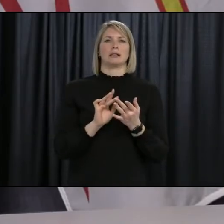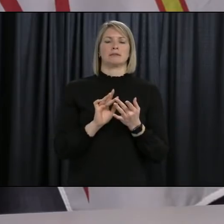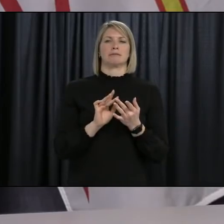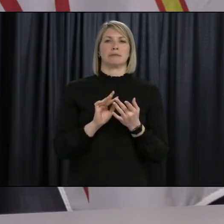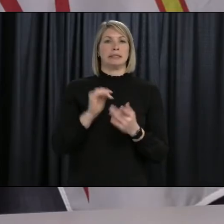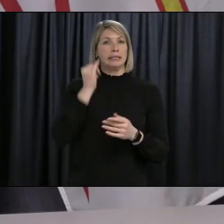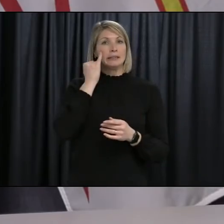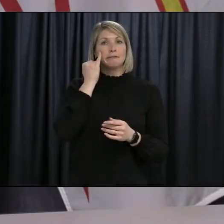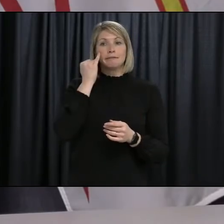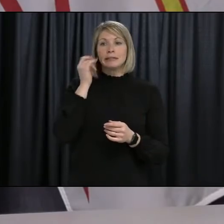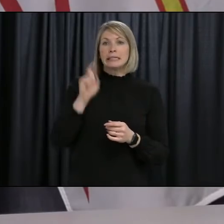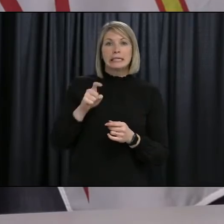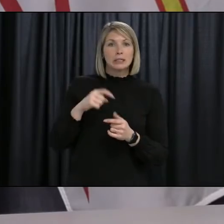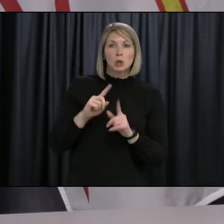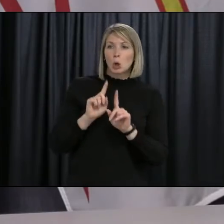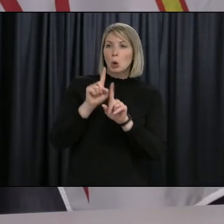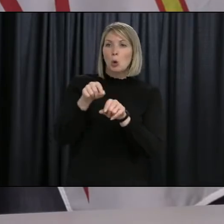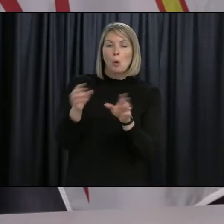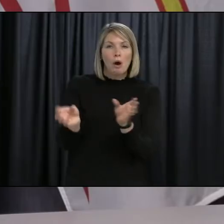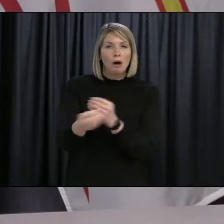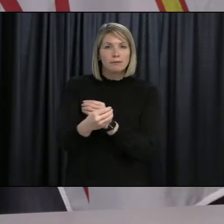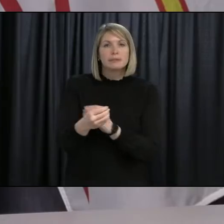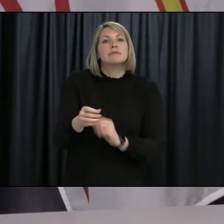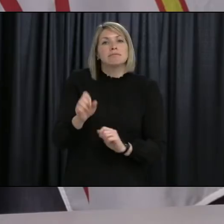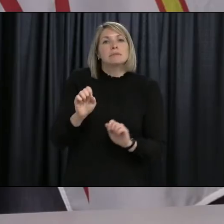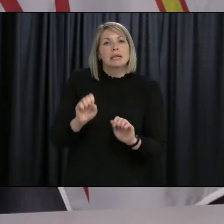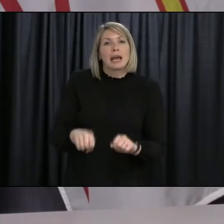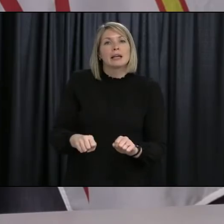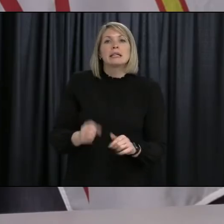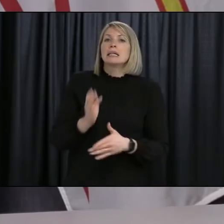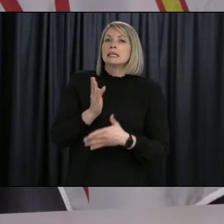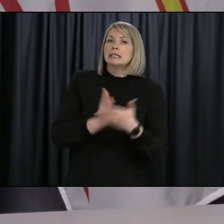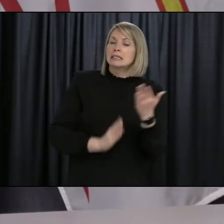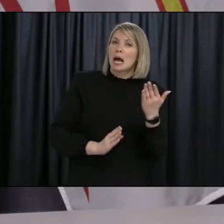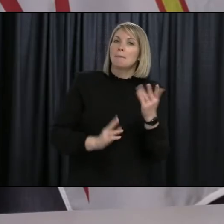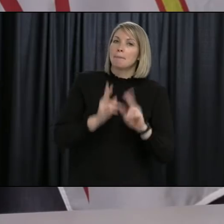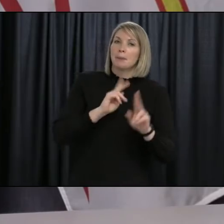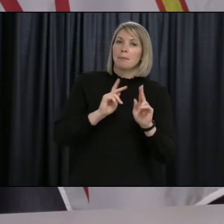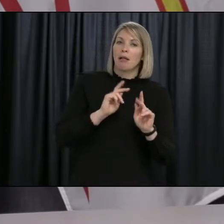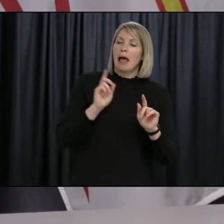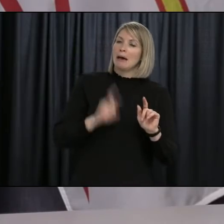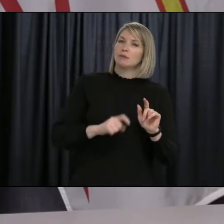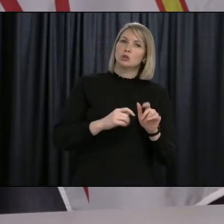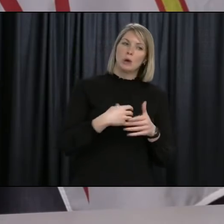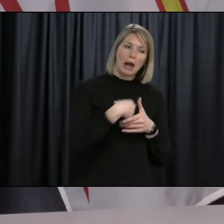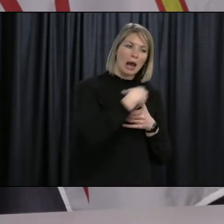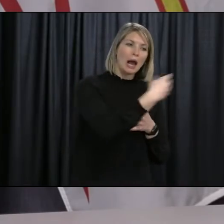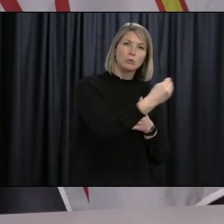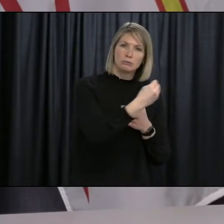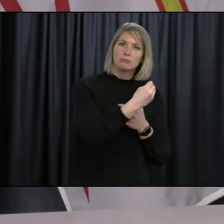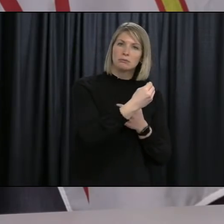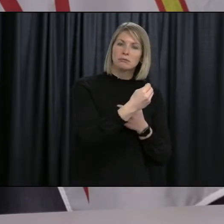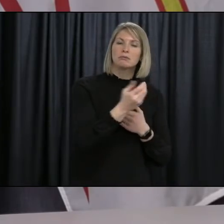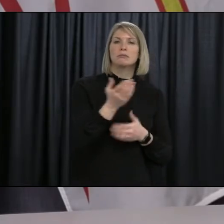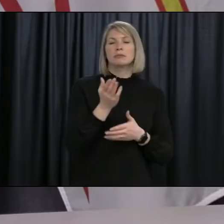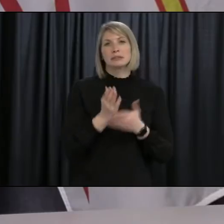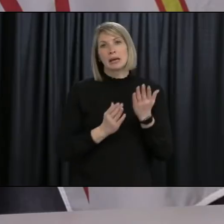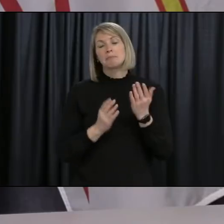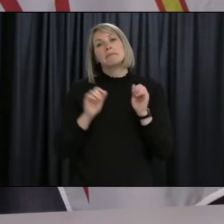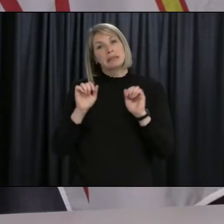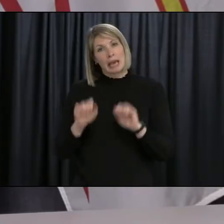you need to do every day. Obviously, there are people who will not be able to work from home, and there will be situations where people will have to